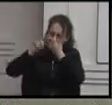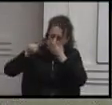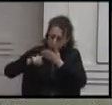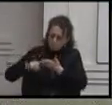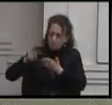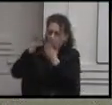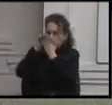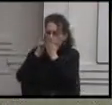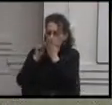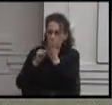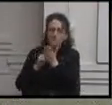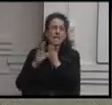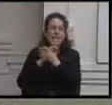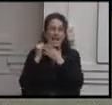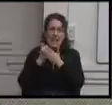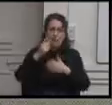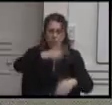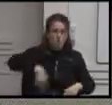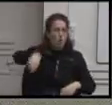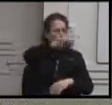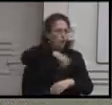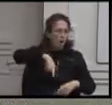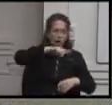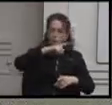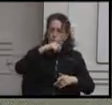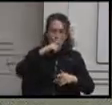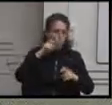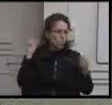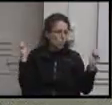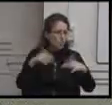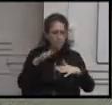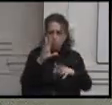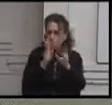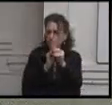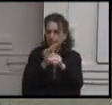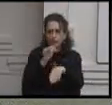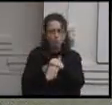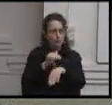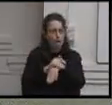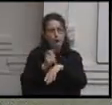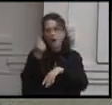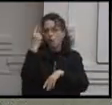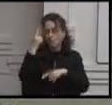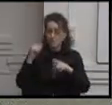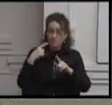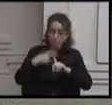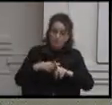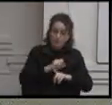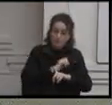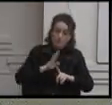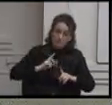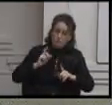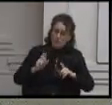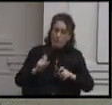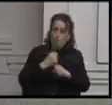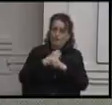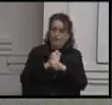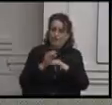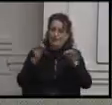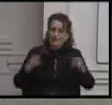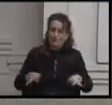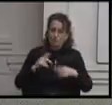everybody who's listening understand that we need to move forward on that. So I actually thank you, John, for bringing